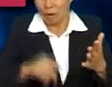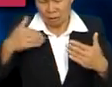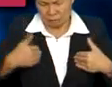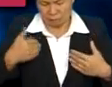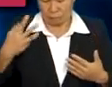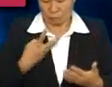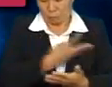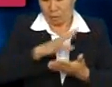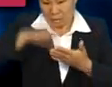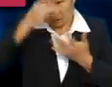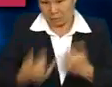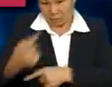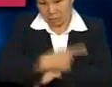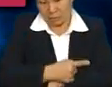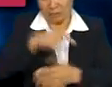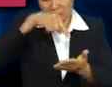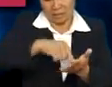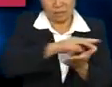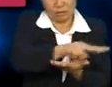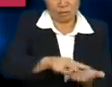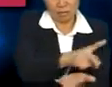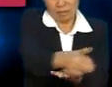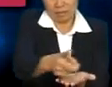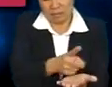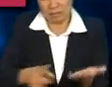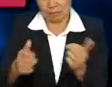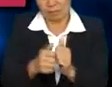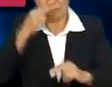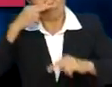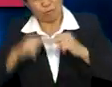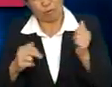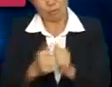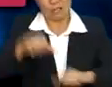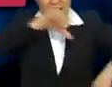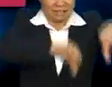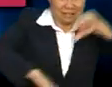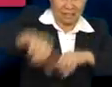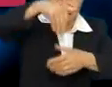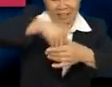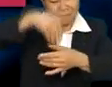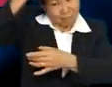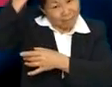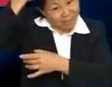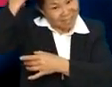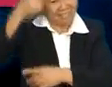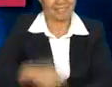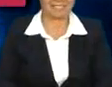have we learned today? This video is designed with fun with science in